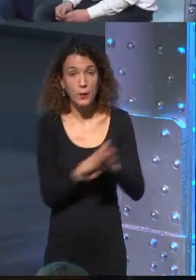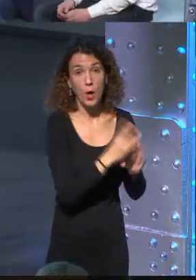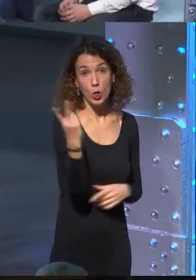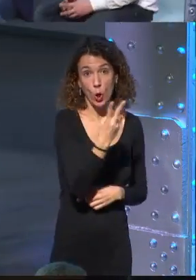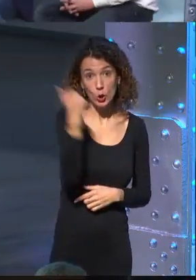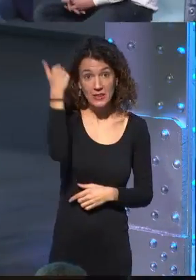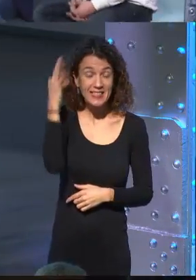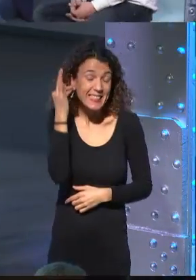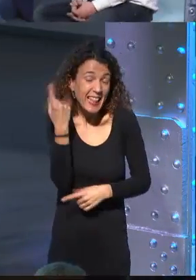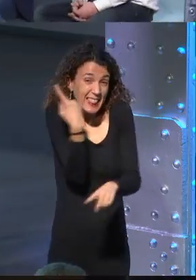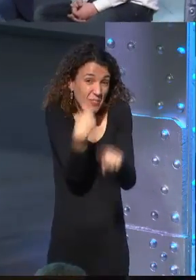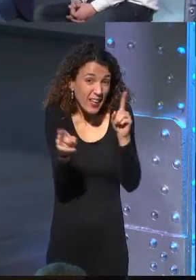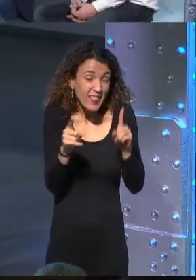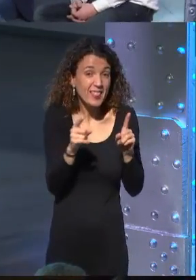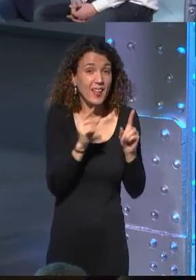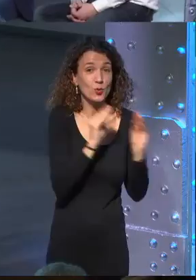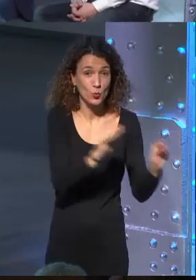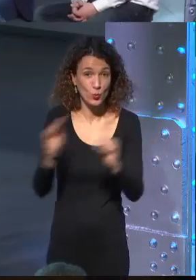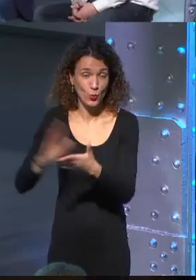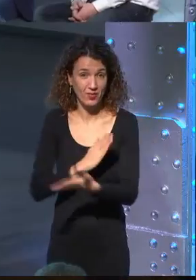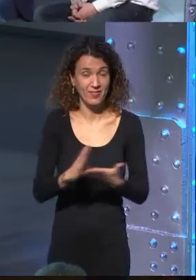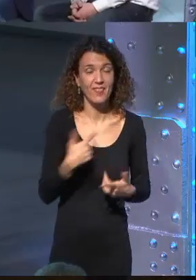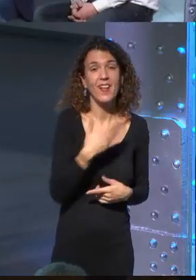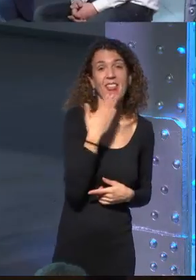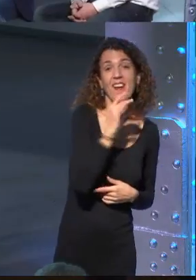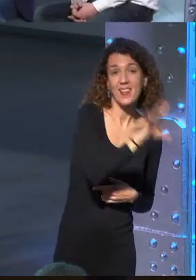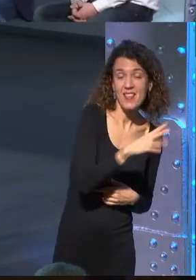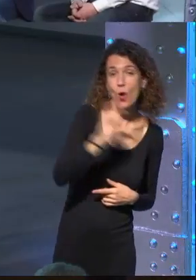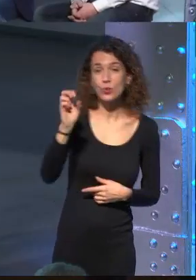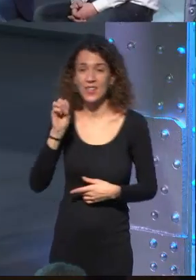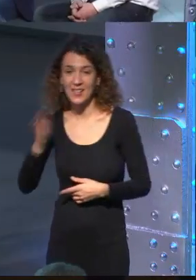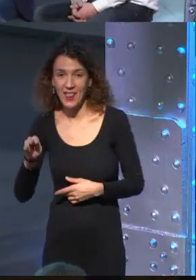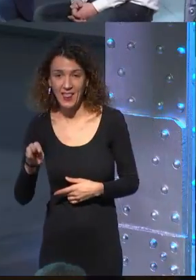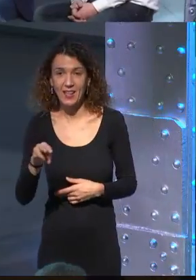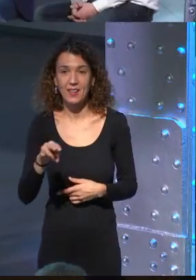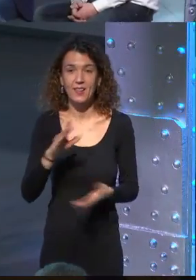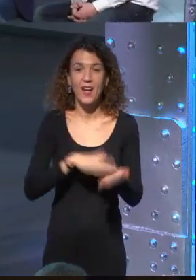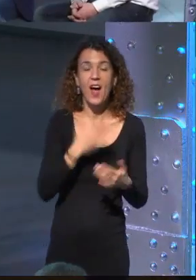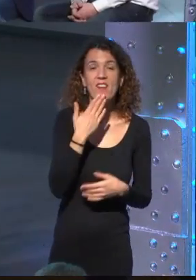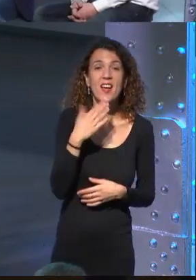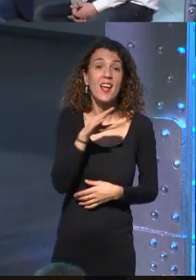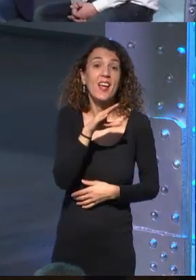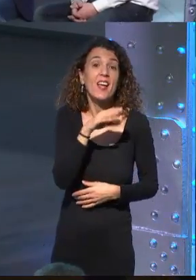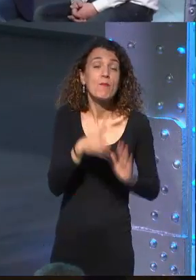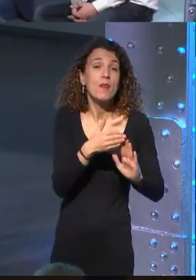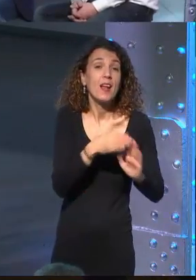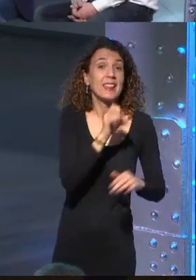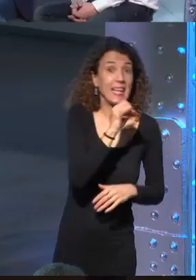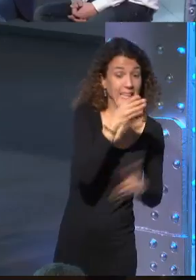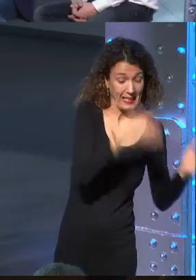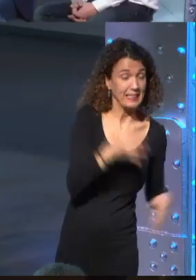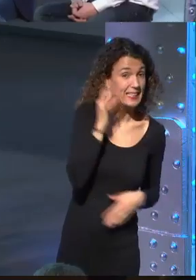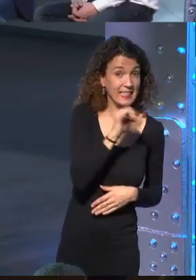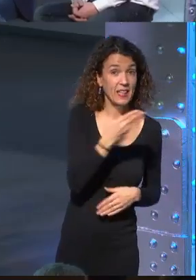our teachers teach us. And as you can see, these girls are very different. One of them is 13 and the other one